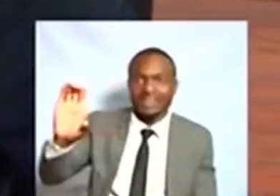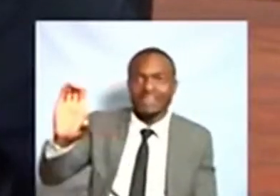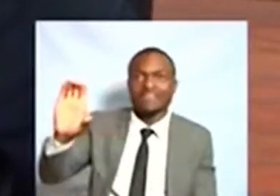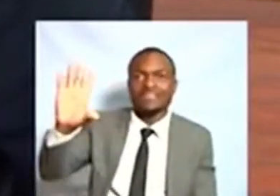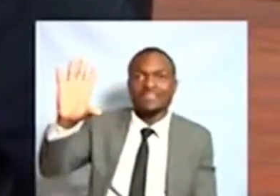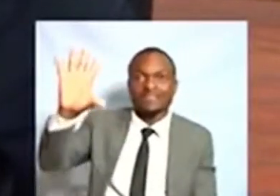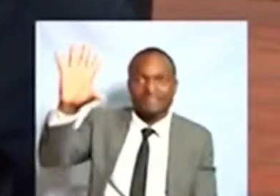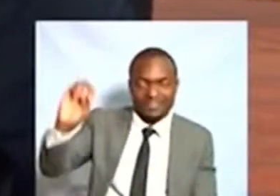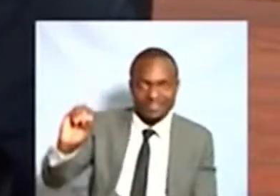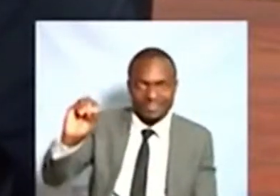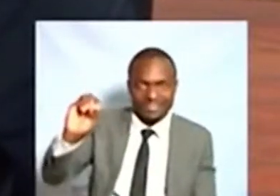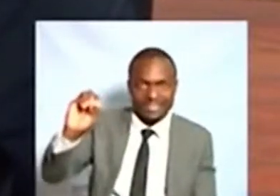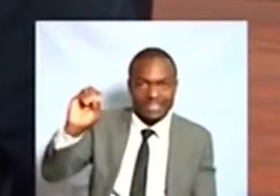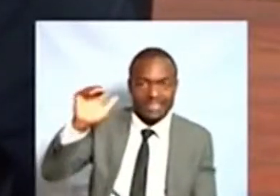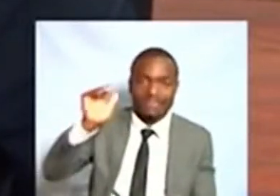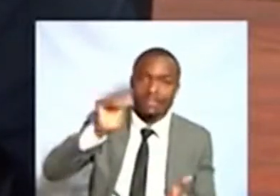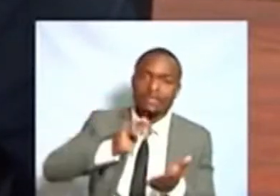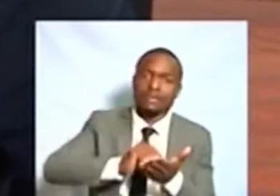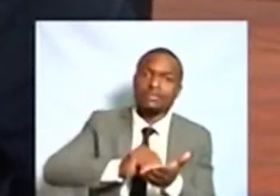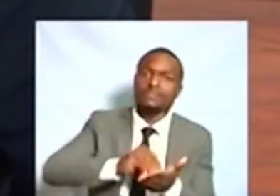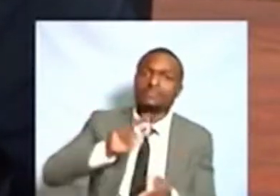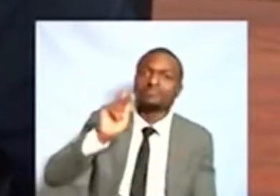250,000 kwacha.